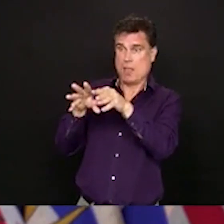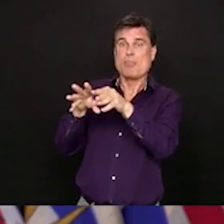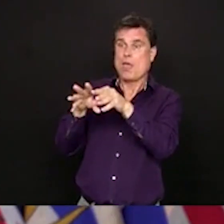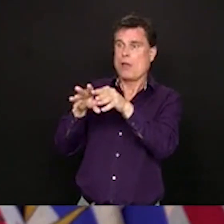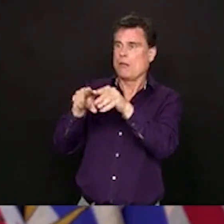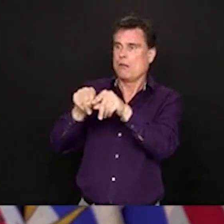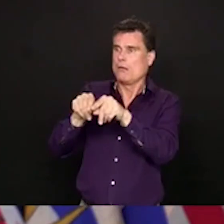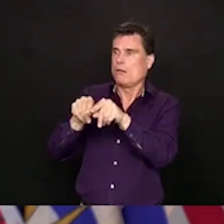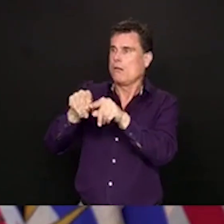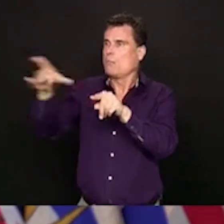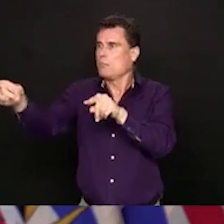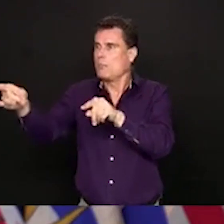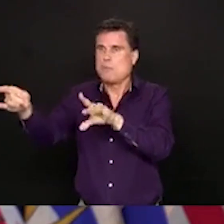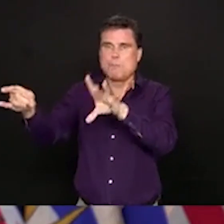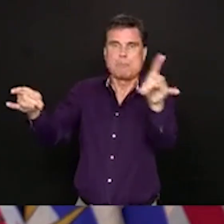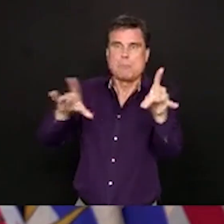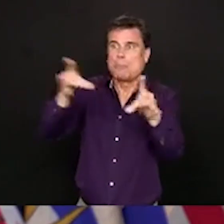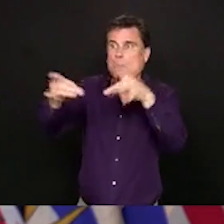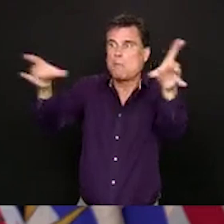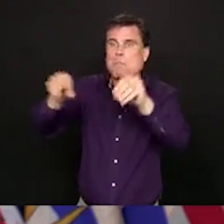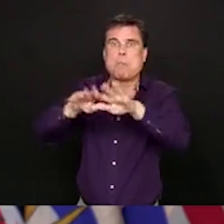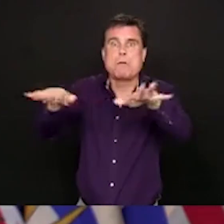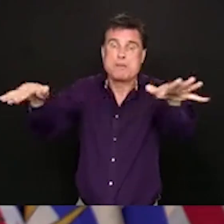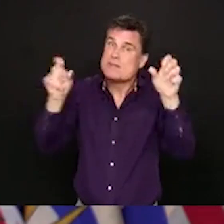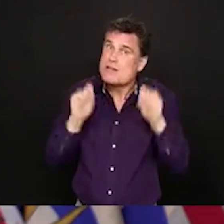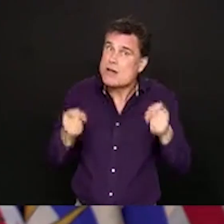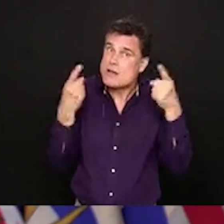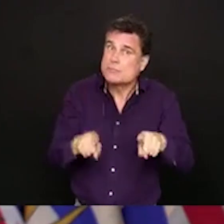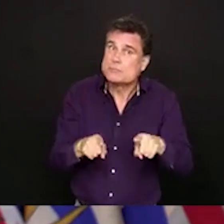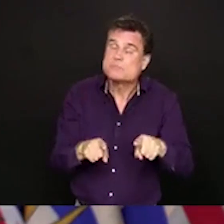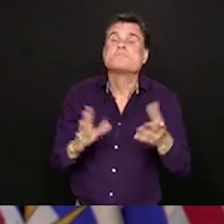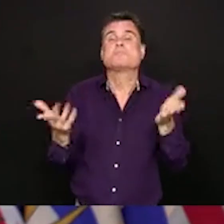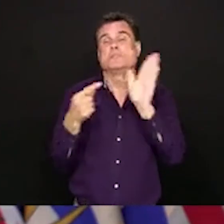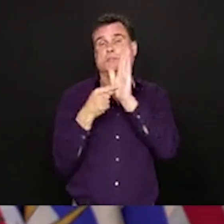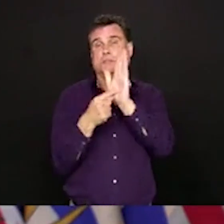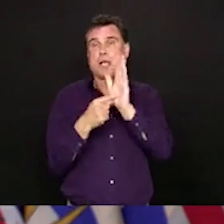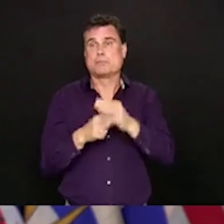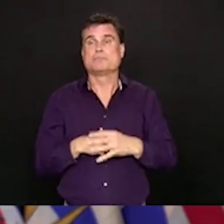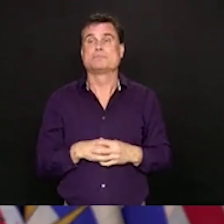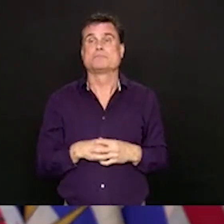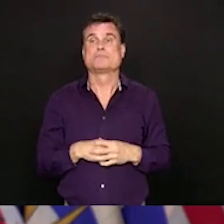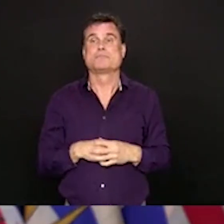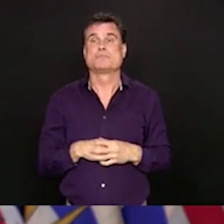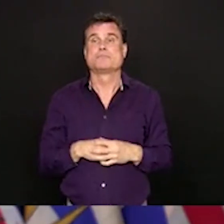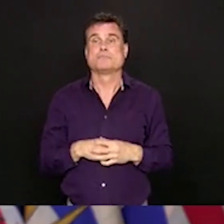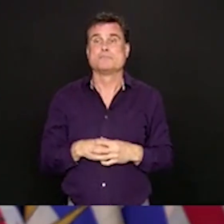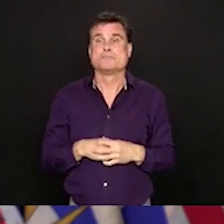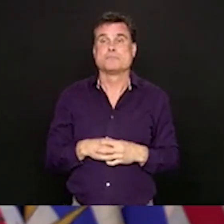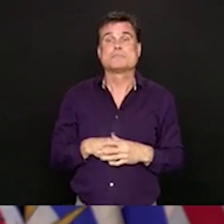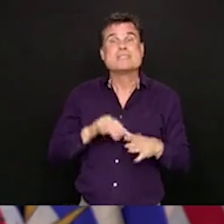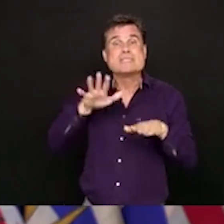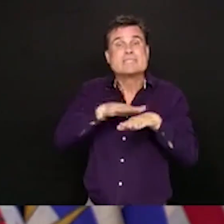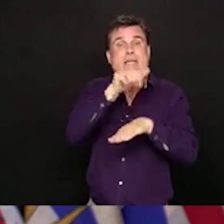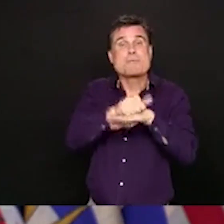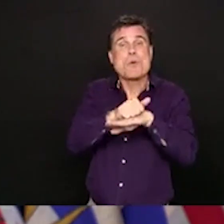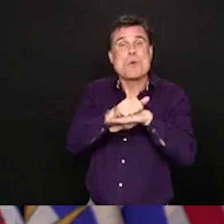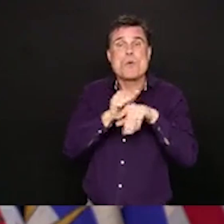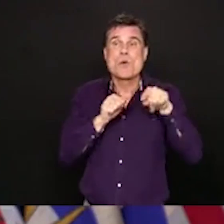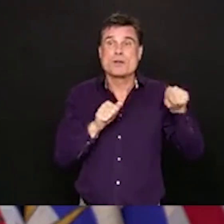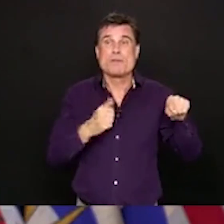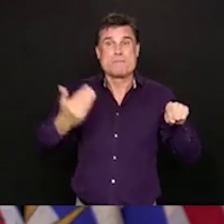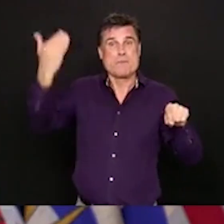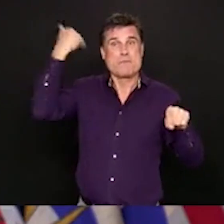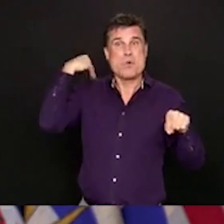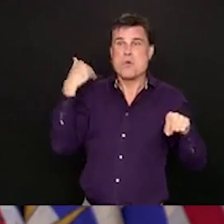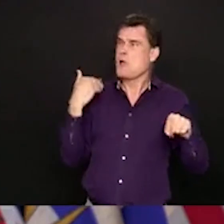it fairly under control like Singapore, it can rapidly explode again. So we need to be vigilant, all of us,